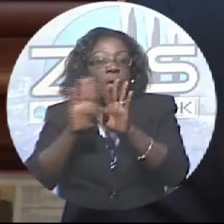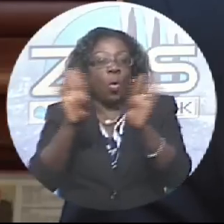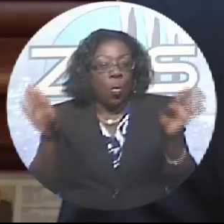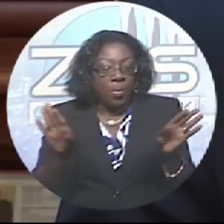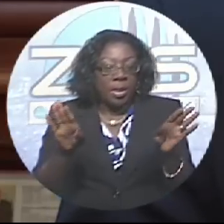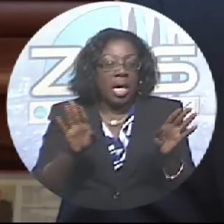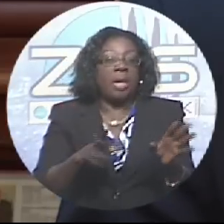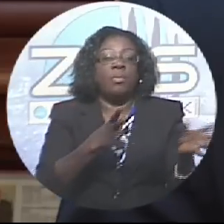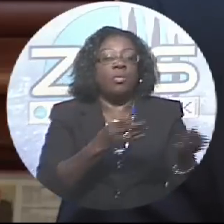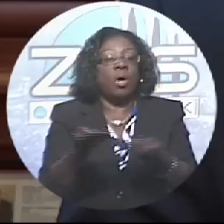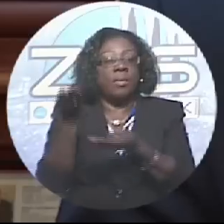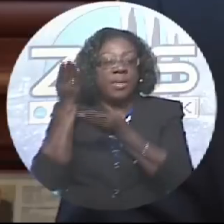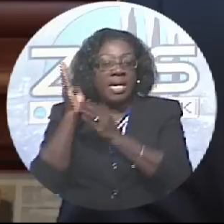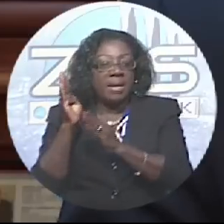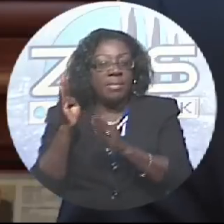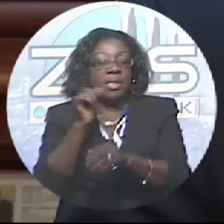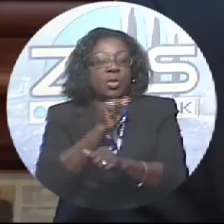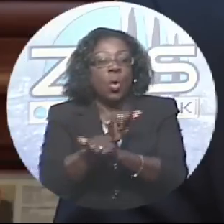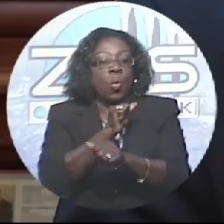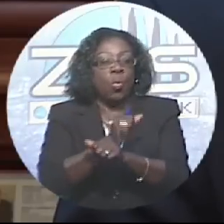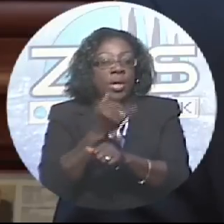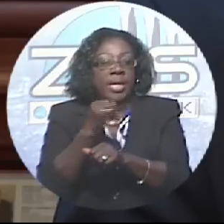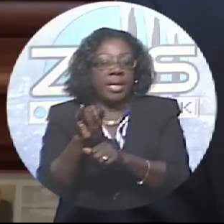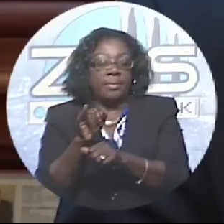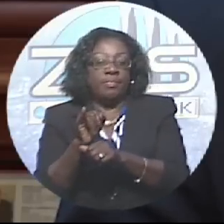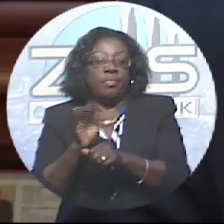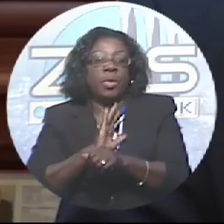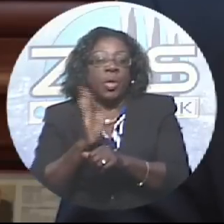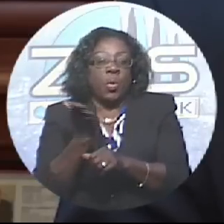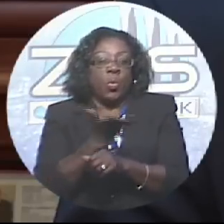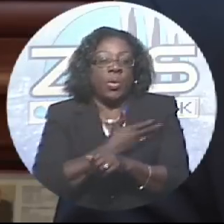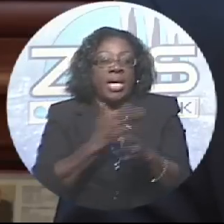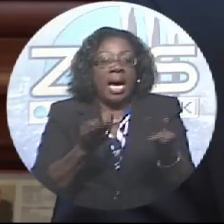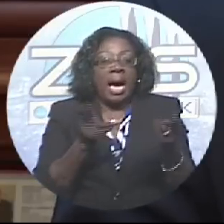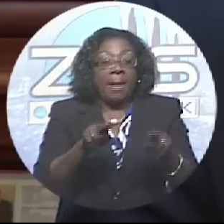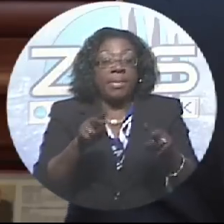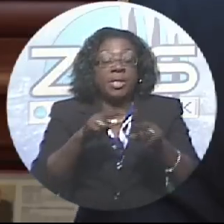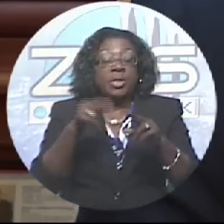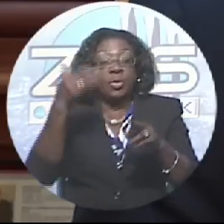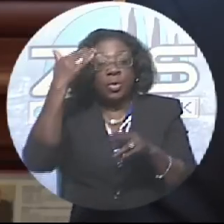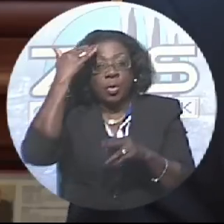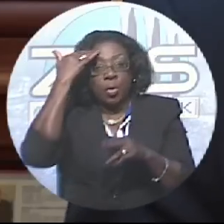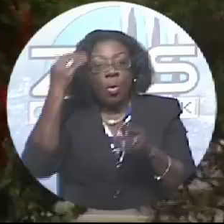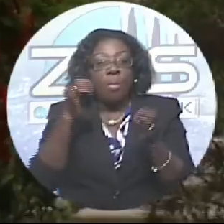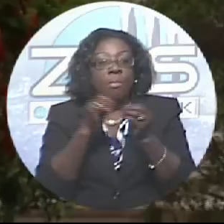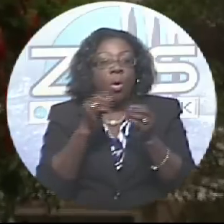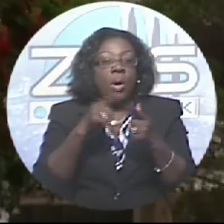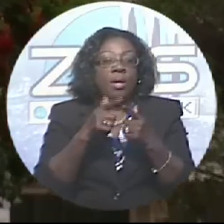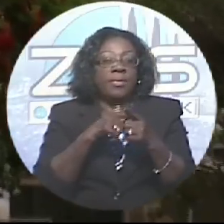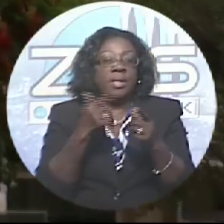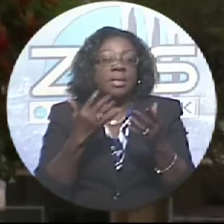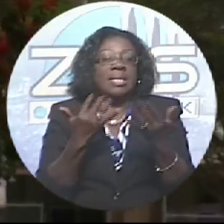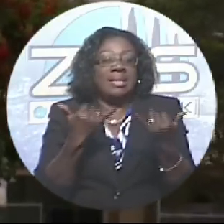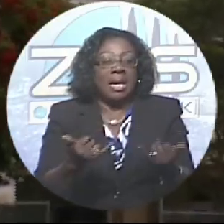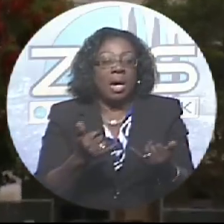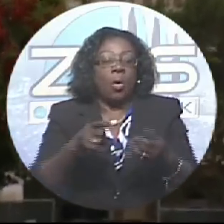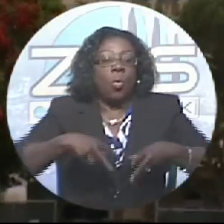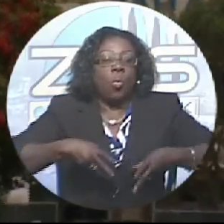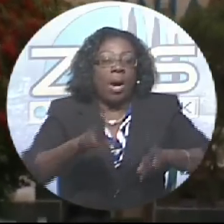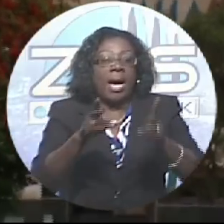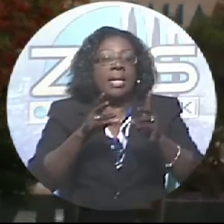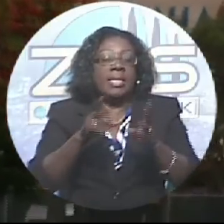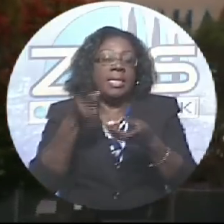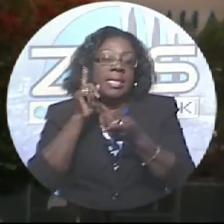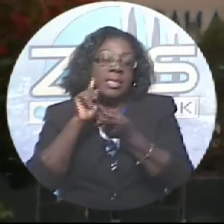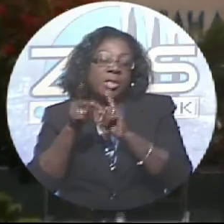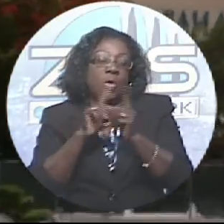we want Bahamians employed. And so we happen to know more than I'm now talking. These developments have caused the Prime Minister